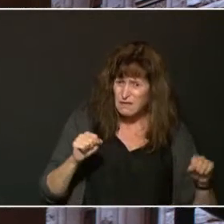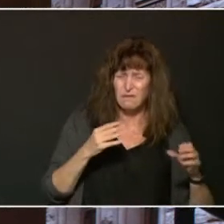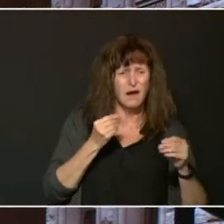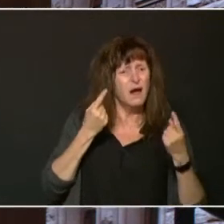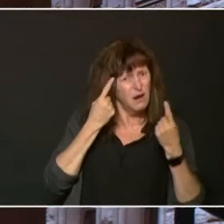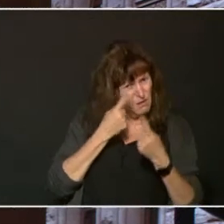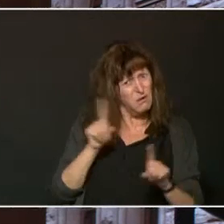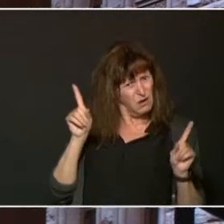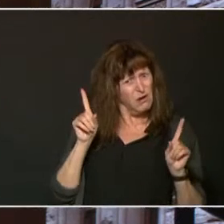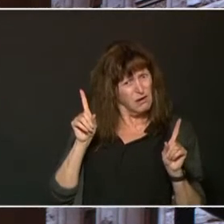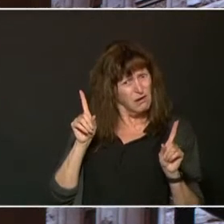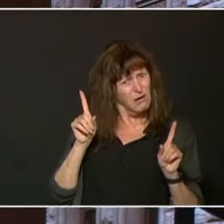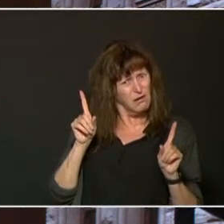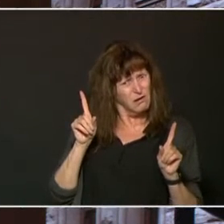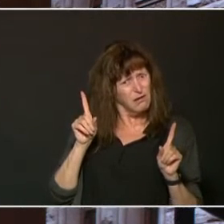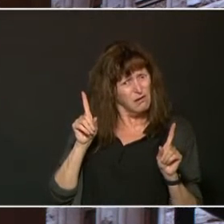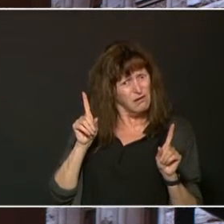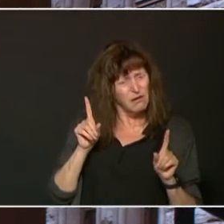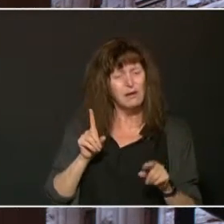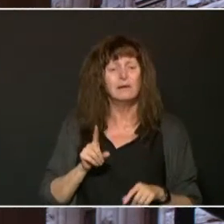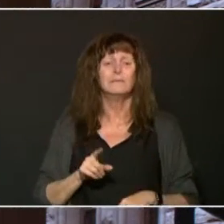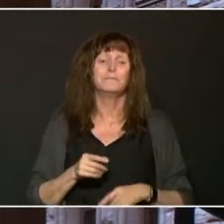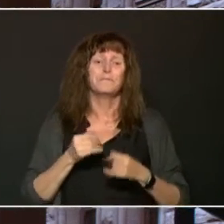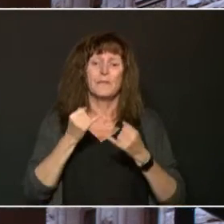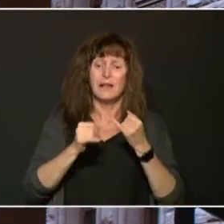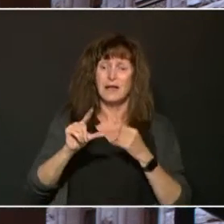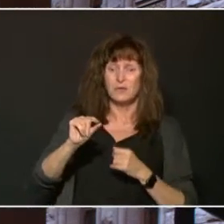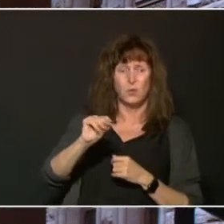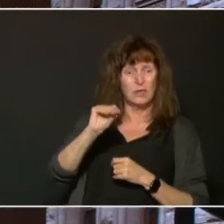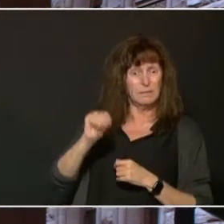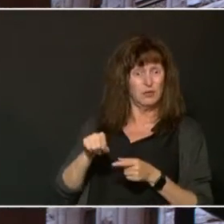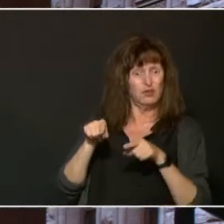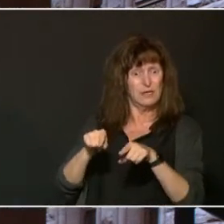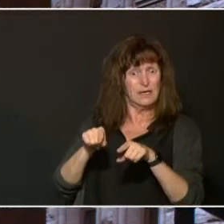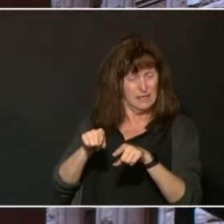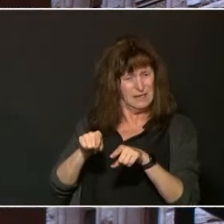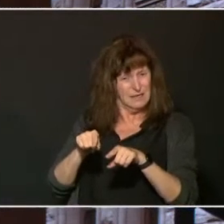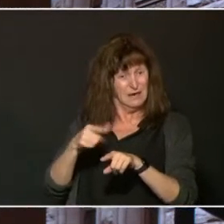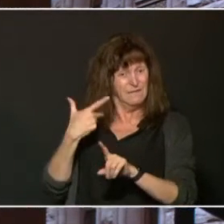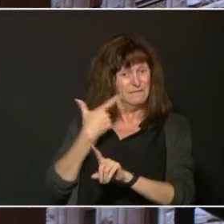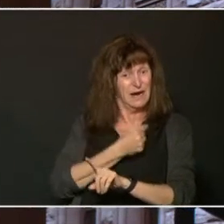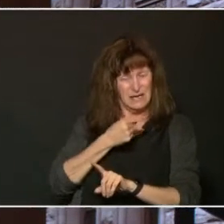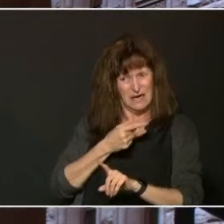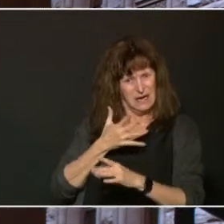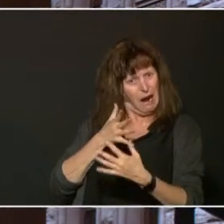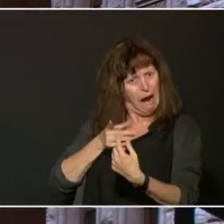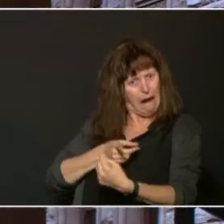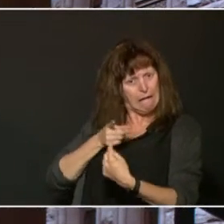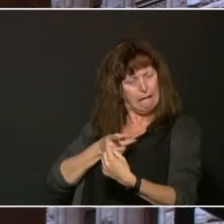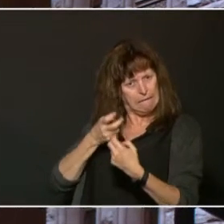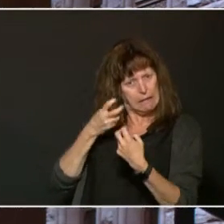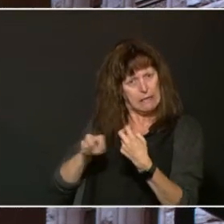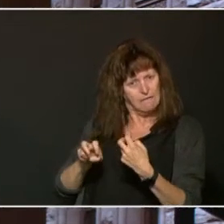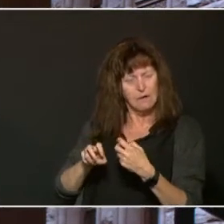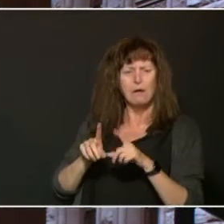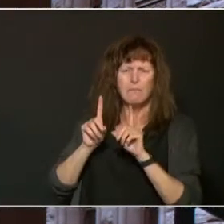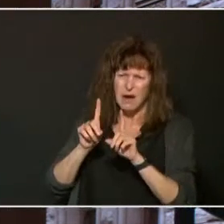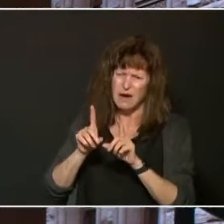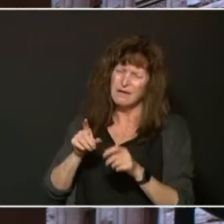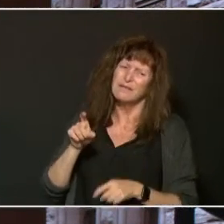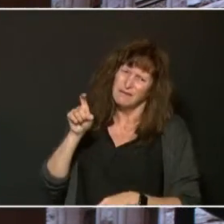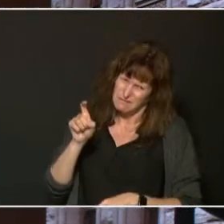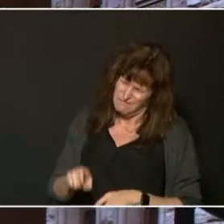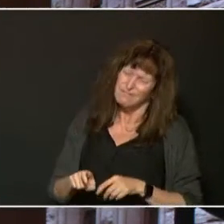be difficult, but it is required if we're going to be opening safely against Delta. If you